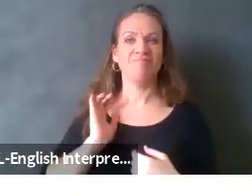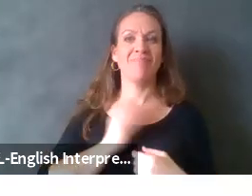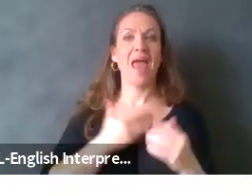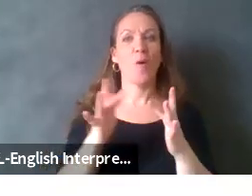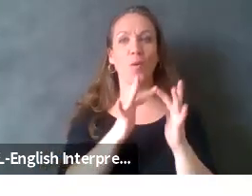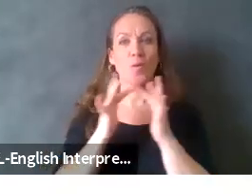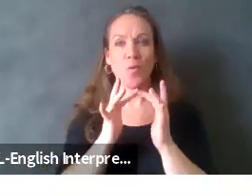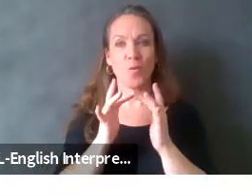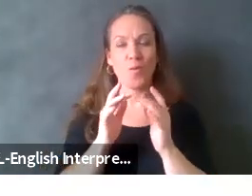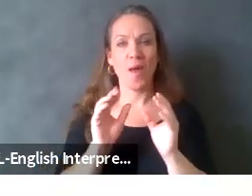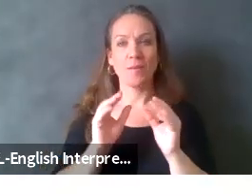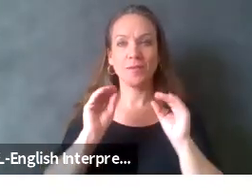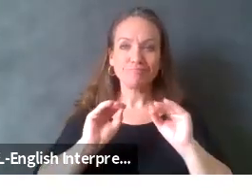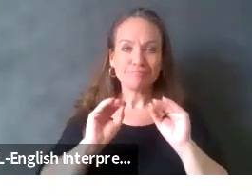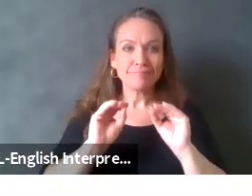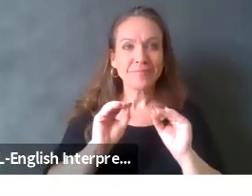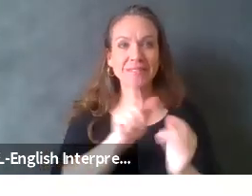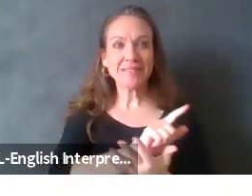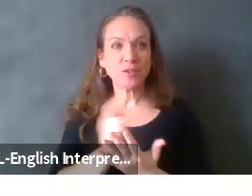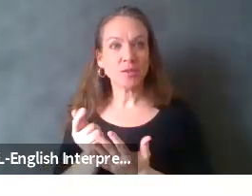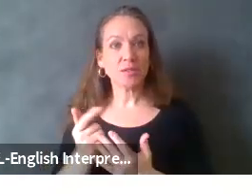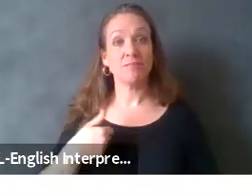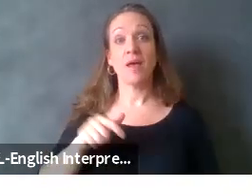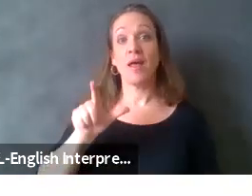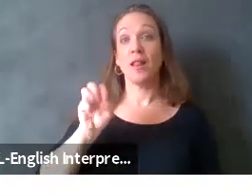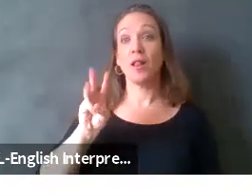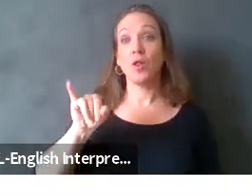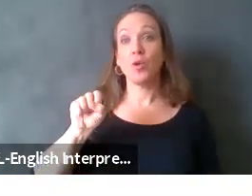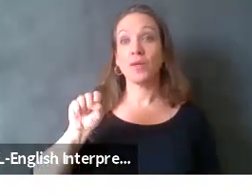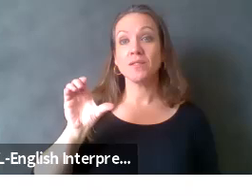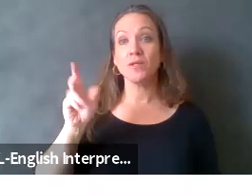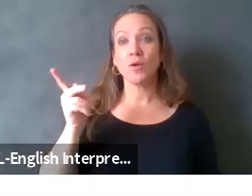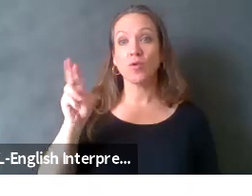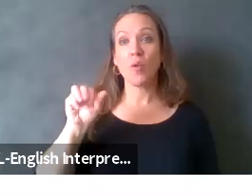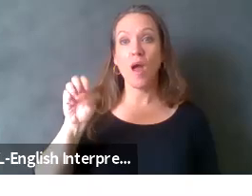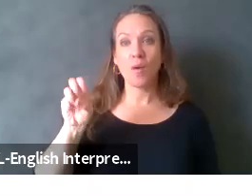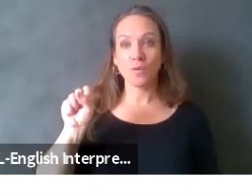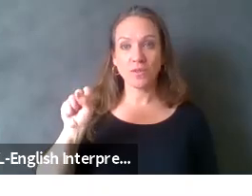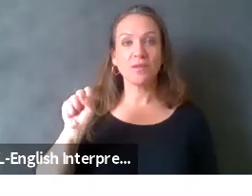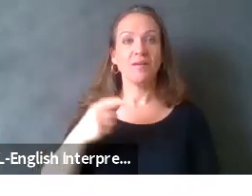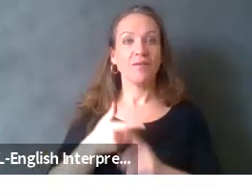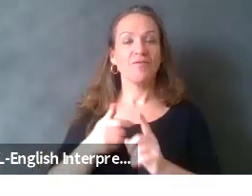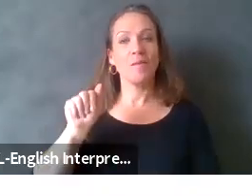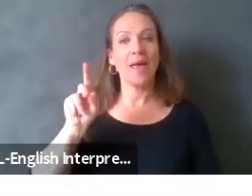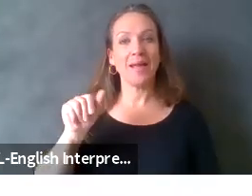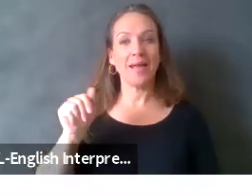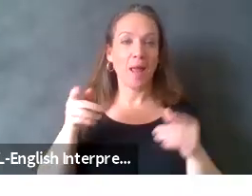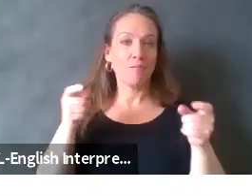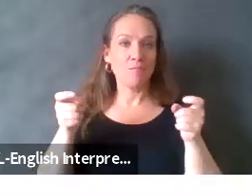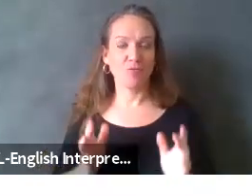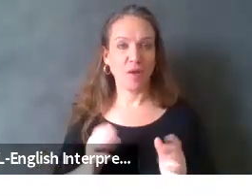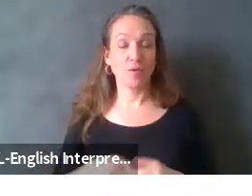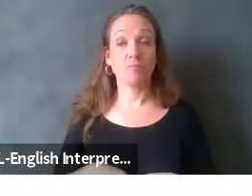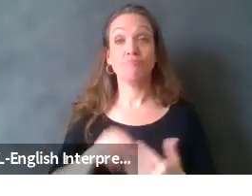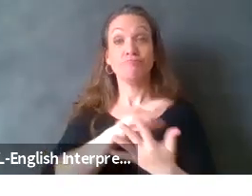Louis Krause from the Pacific ADA Center, your moderator for this series. This series of webinars is brought to